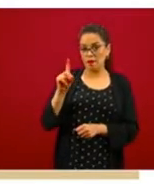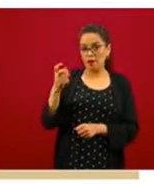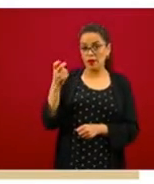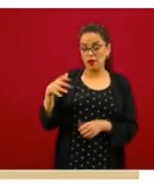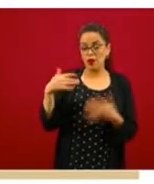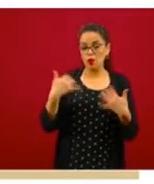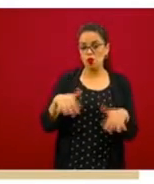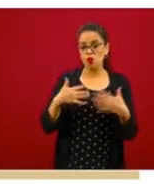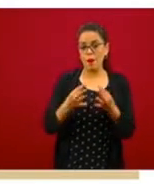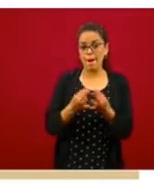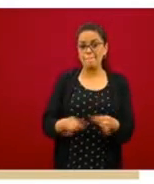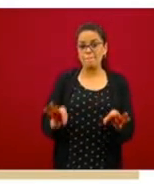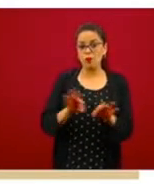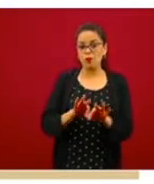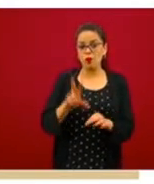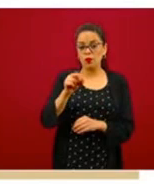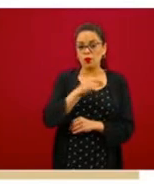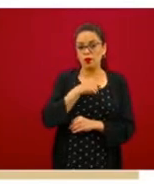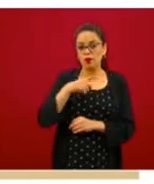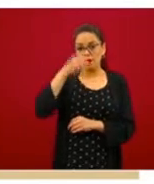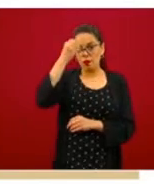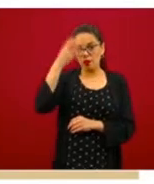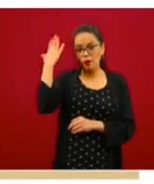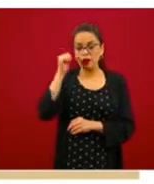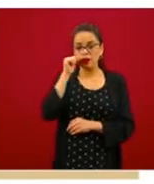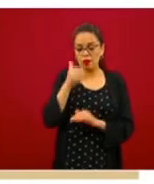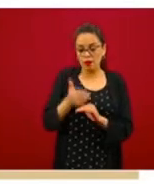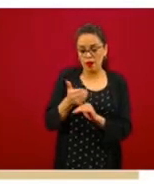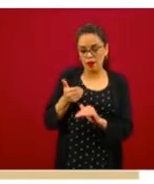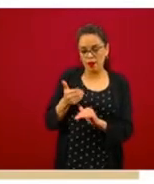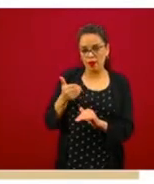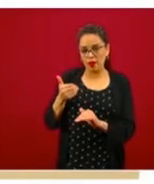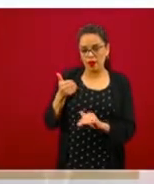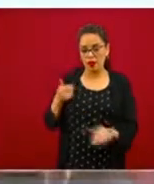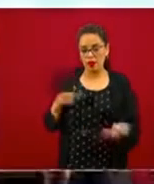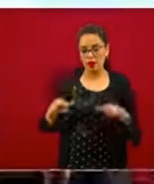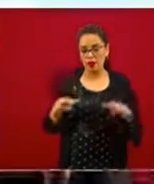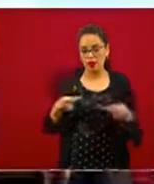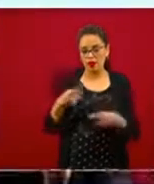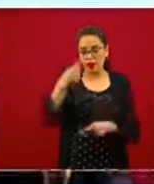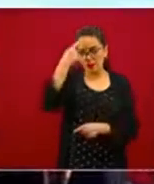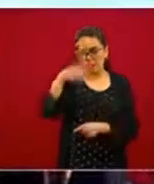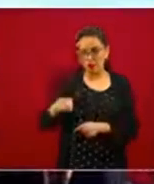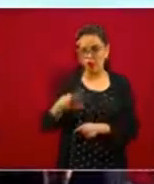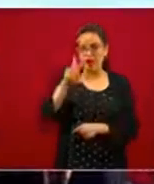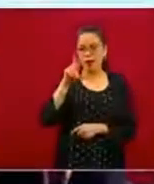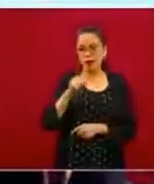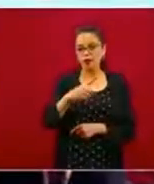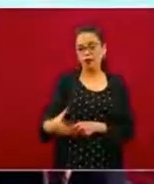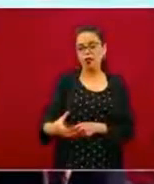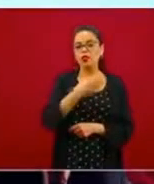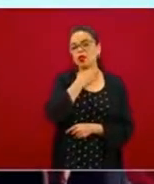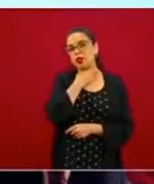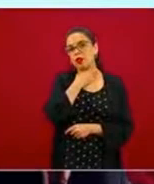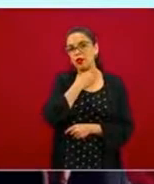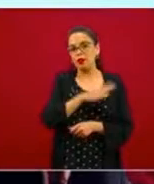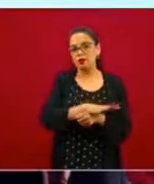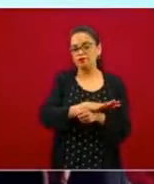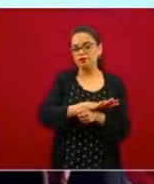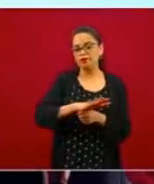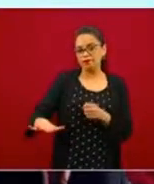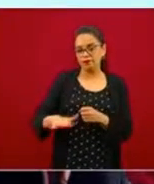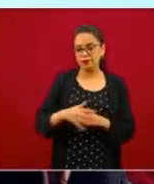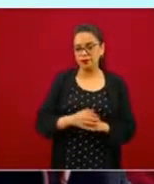California, State of Mexico, and Chiapas, Mexico City on the fourth place in occupation rate with